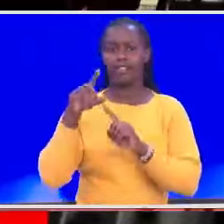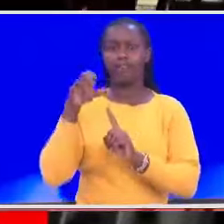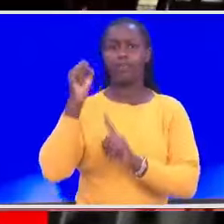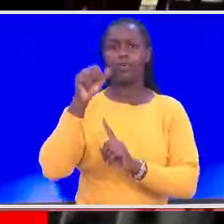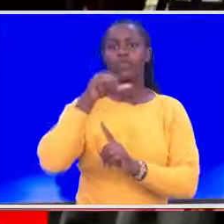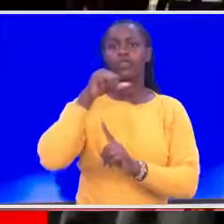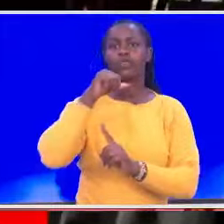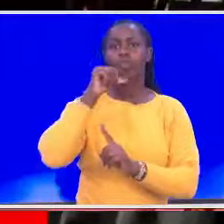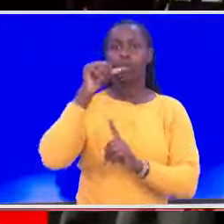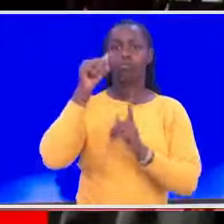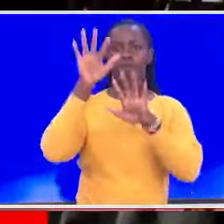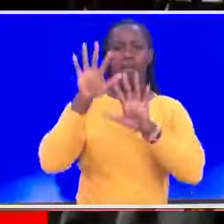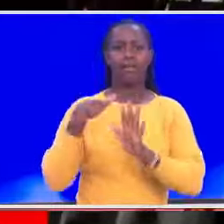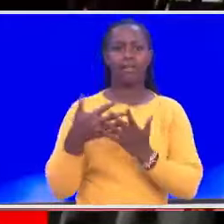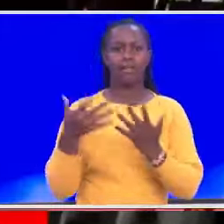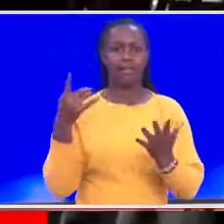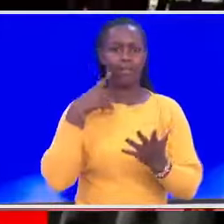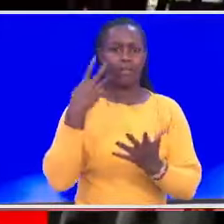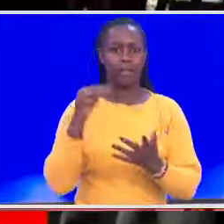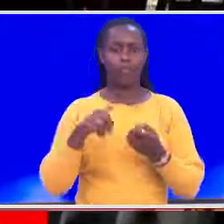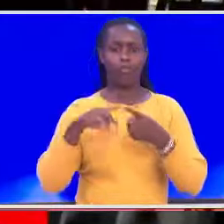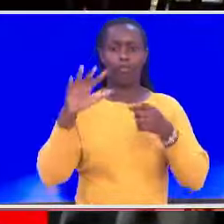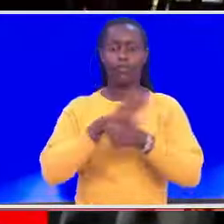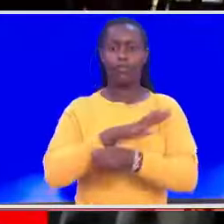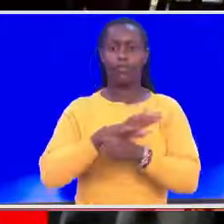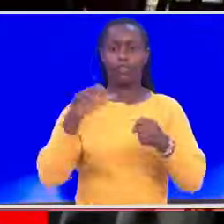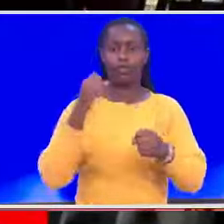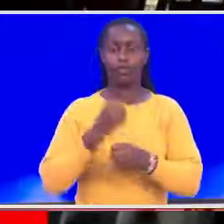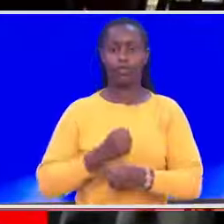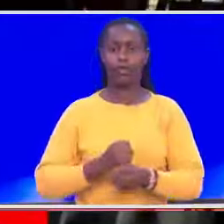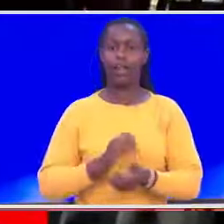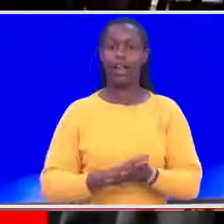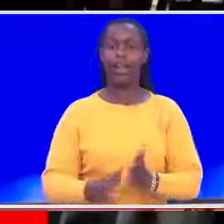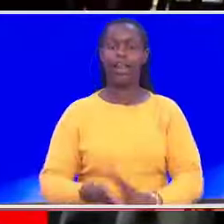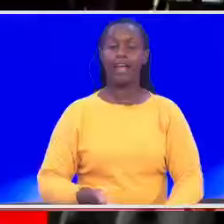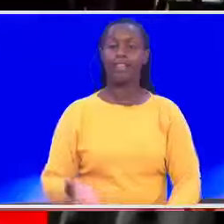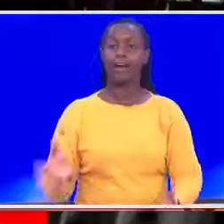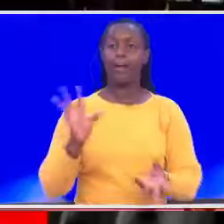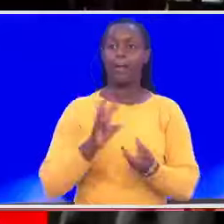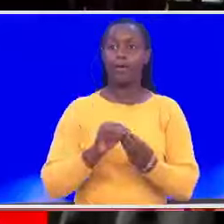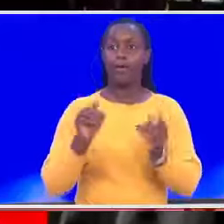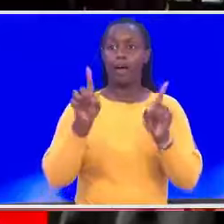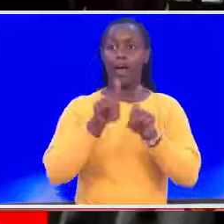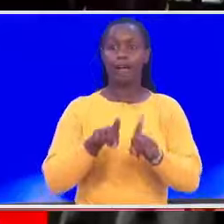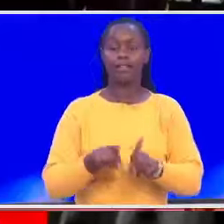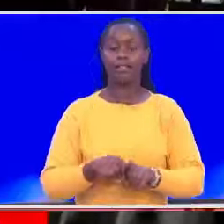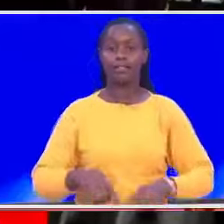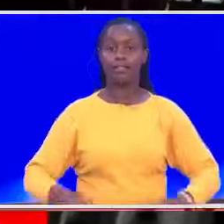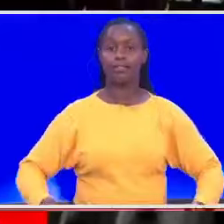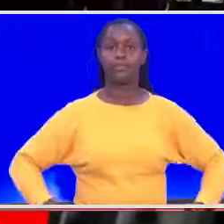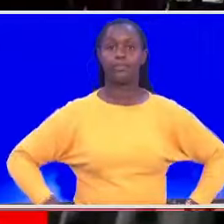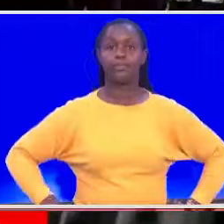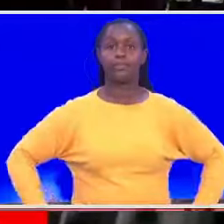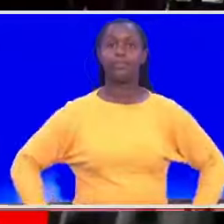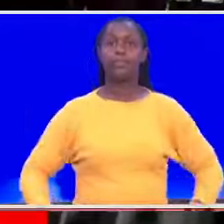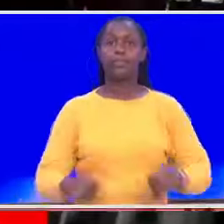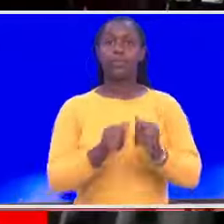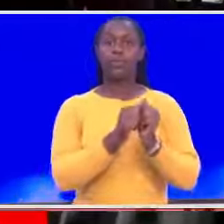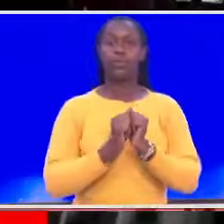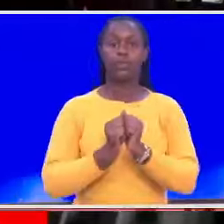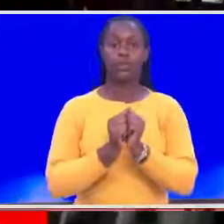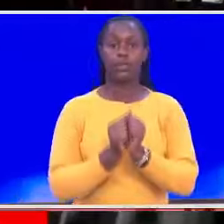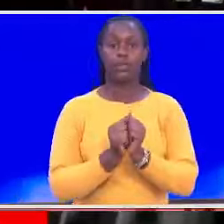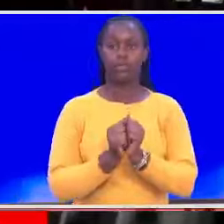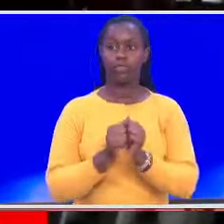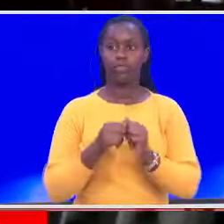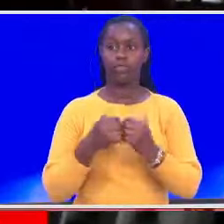necessary thing for him to be able to fulfill his job, nothing more. As he lays here with his uniform,